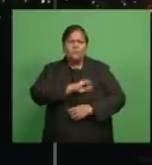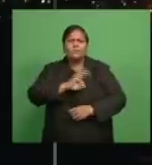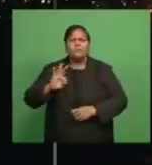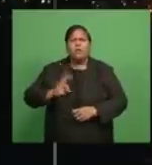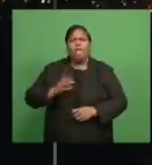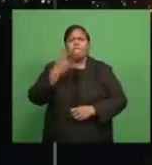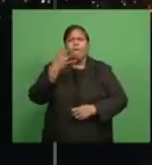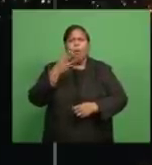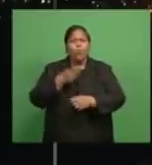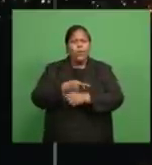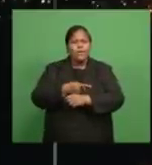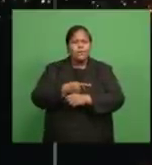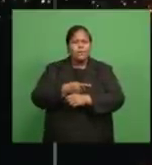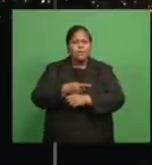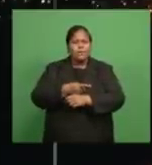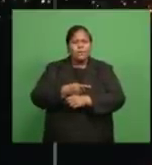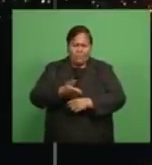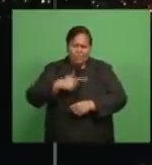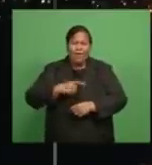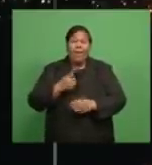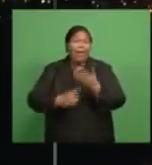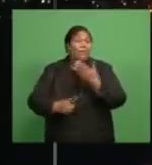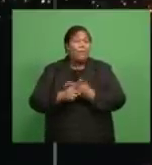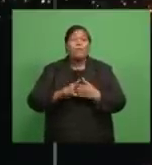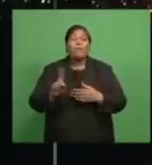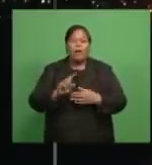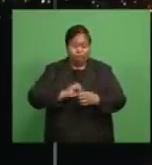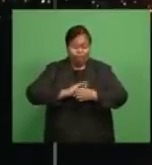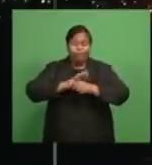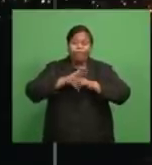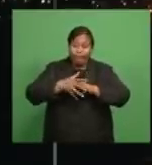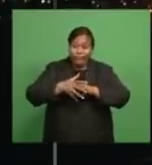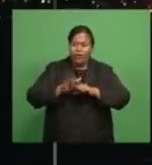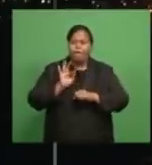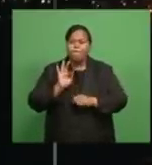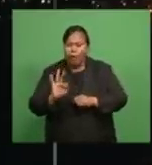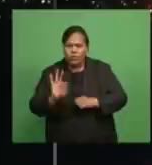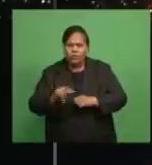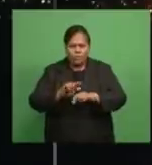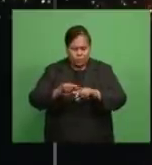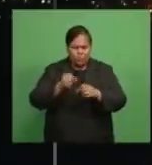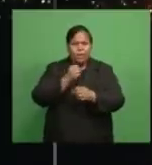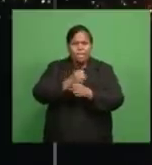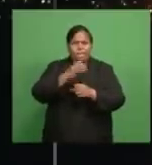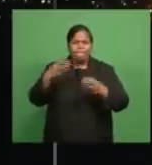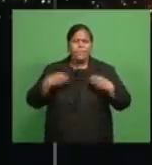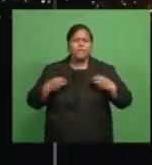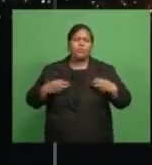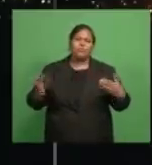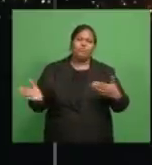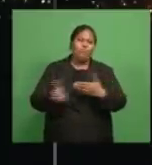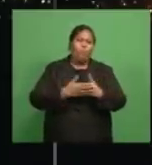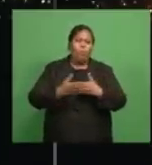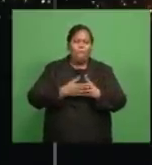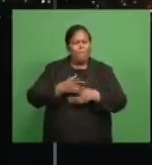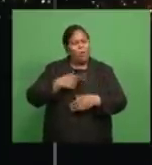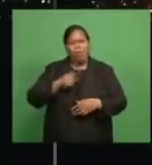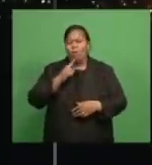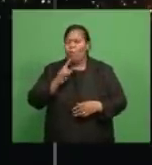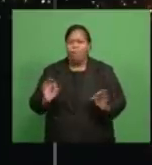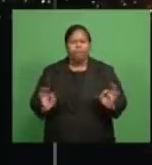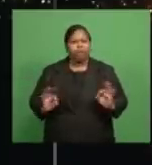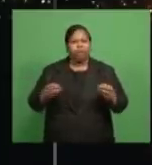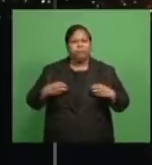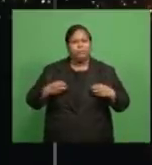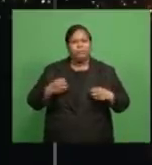break. The dire situation has come about as COVID-19 has forced companies to shutter businesses as orders dry up. Kritika